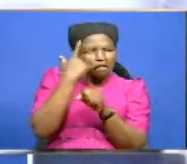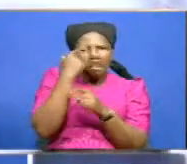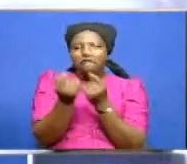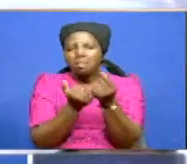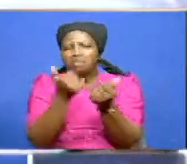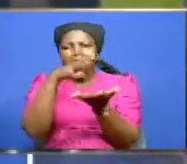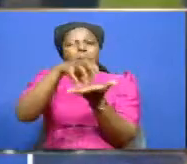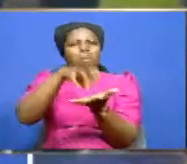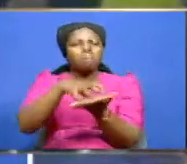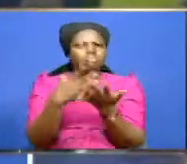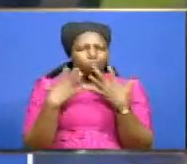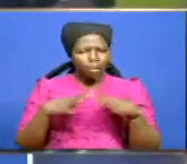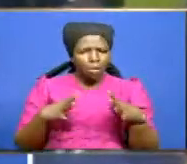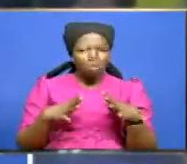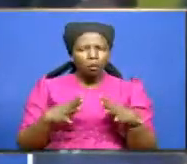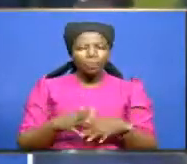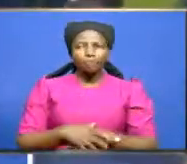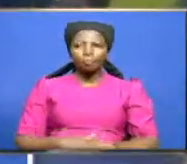Hapana.